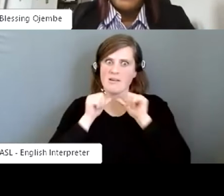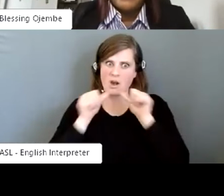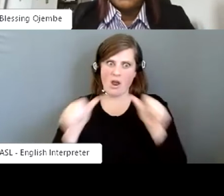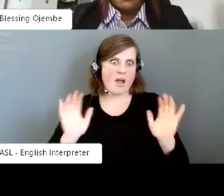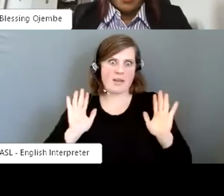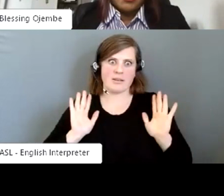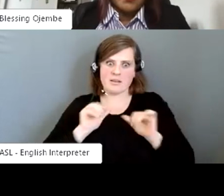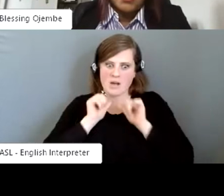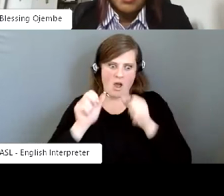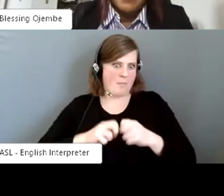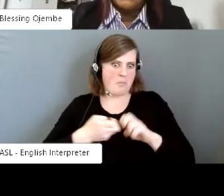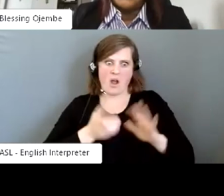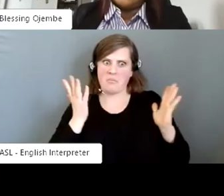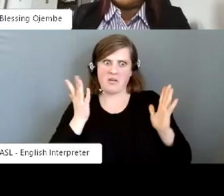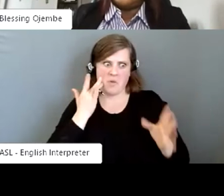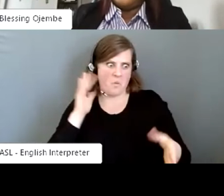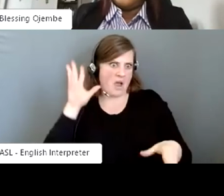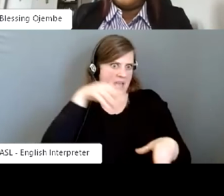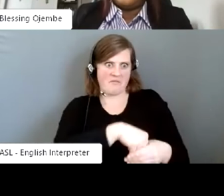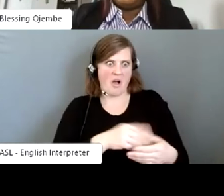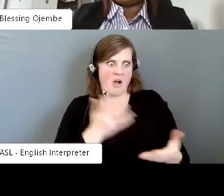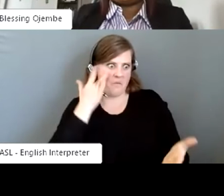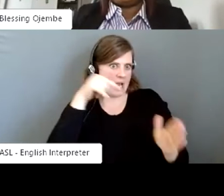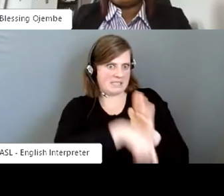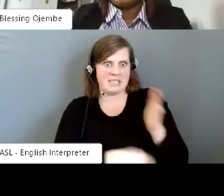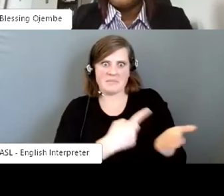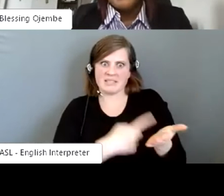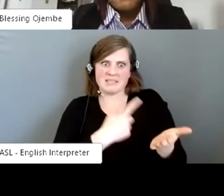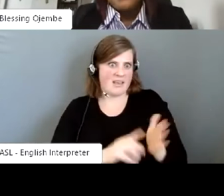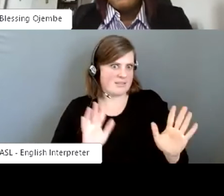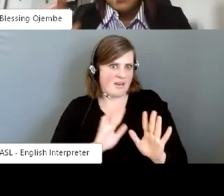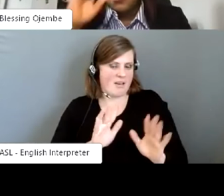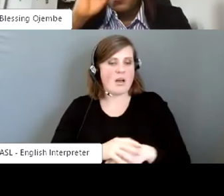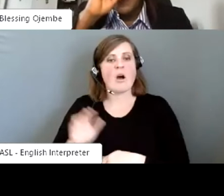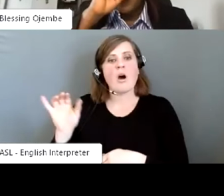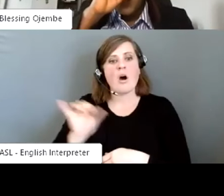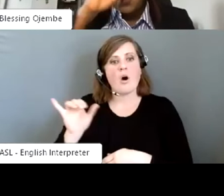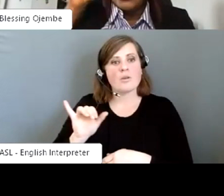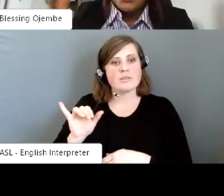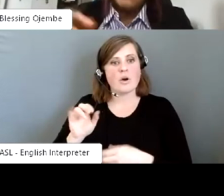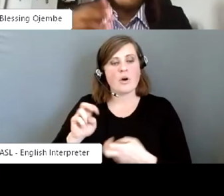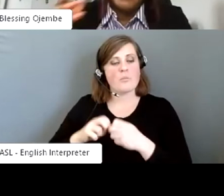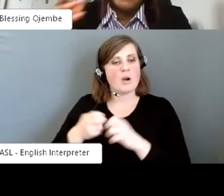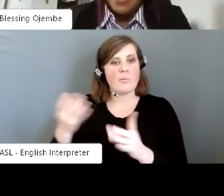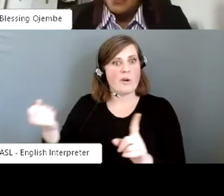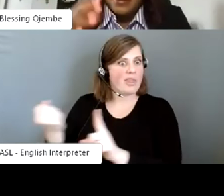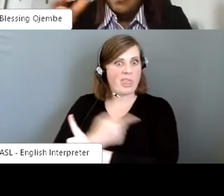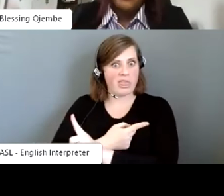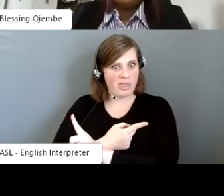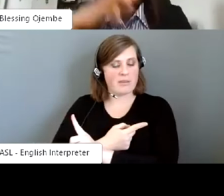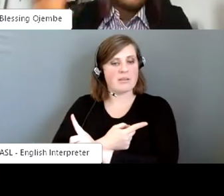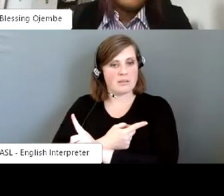not a problem at all. Why should we be talking about this? And then there's also the problem of derailment, where you would see people believe